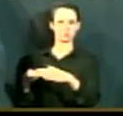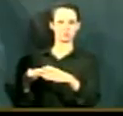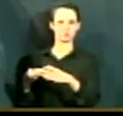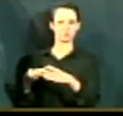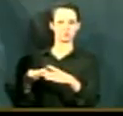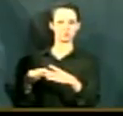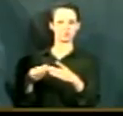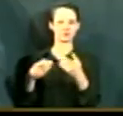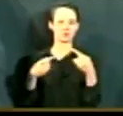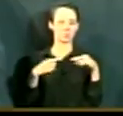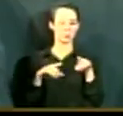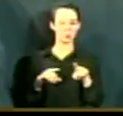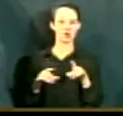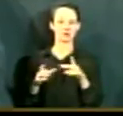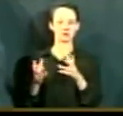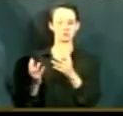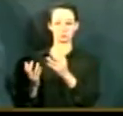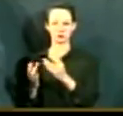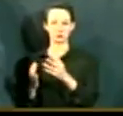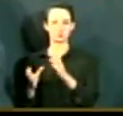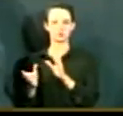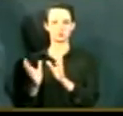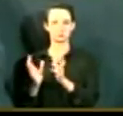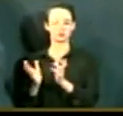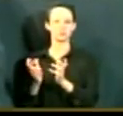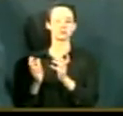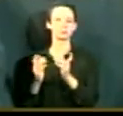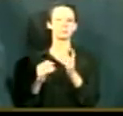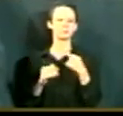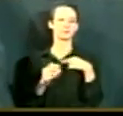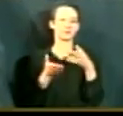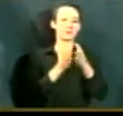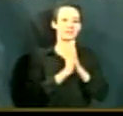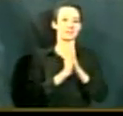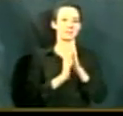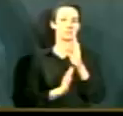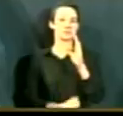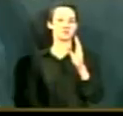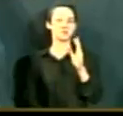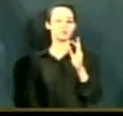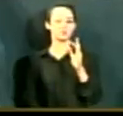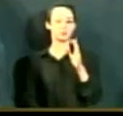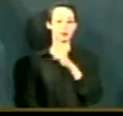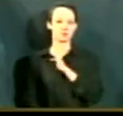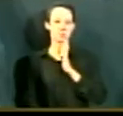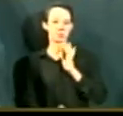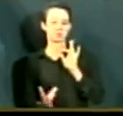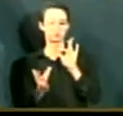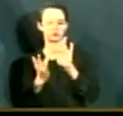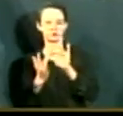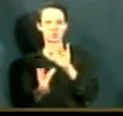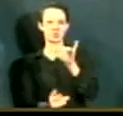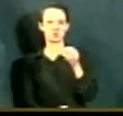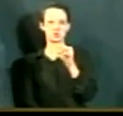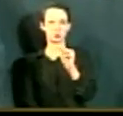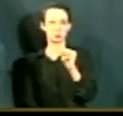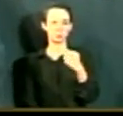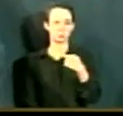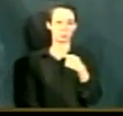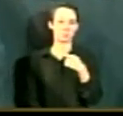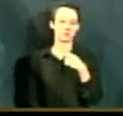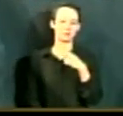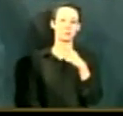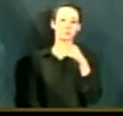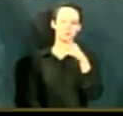that, I would like to ask if this board will reach out to Jim Rye, and we don't have to reach far because he's in the audience. He is